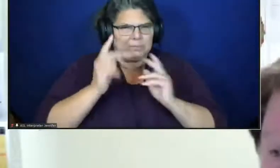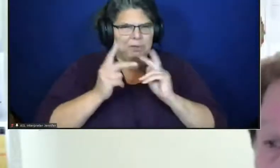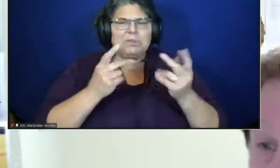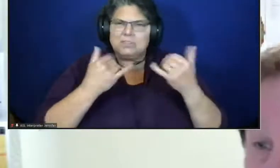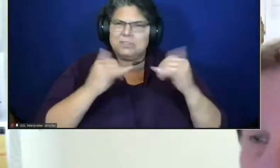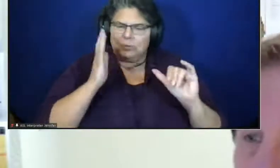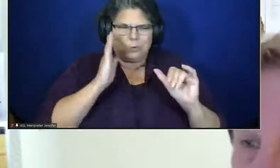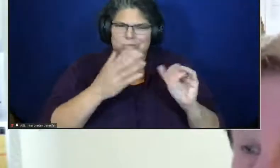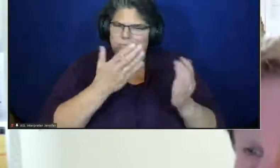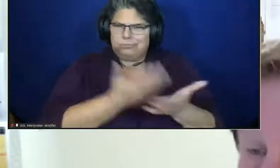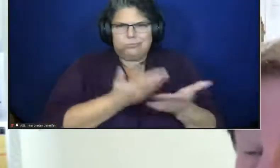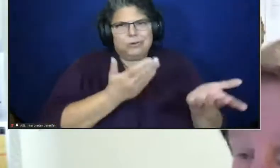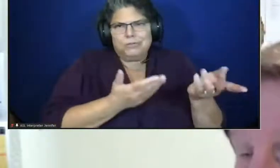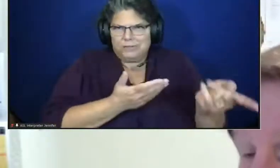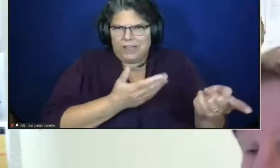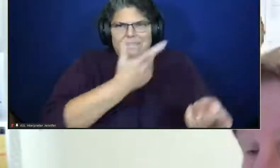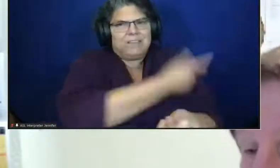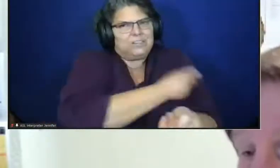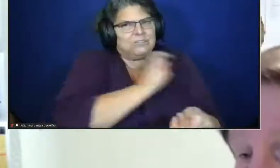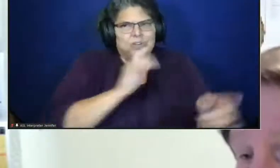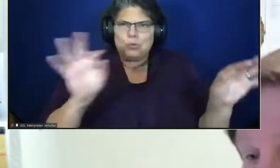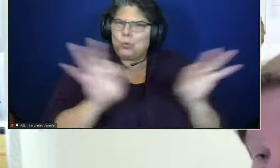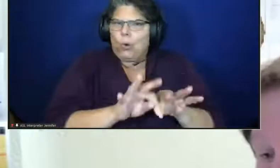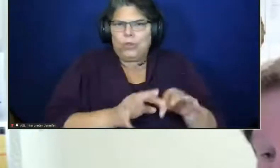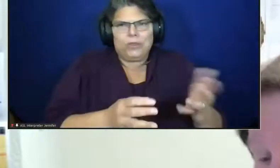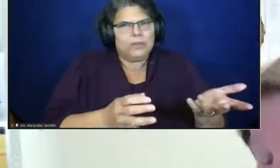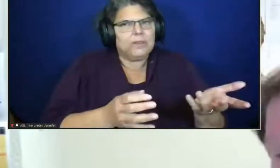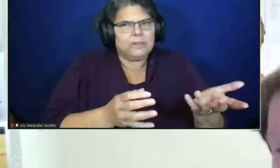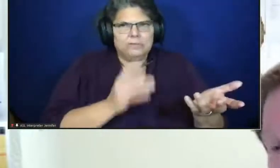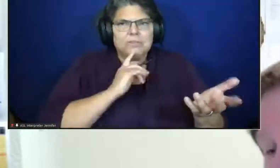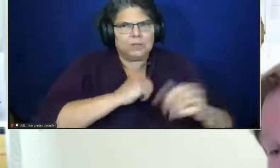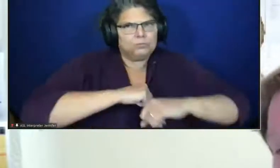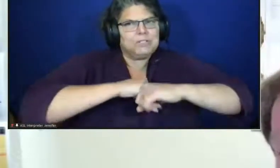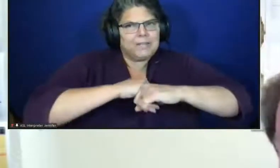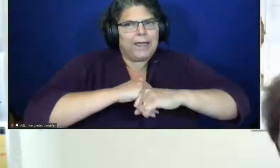well worthwhile and very protective.